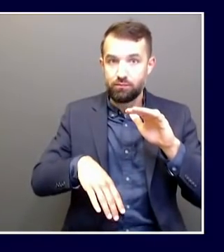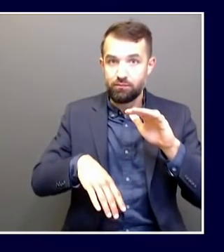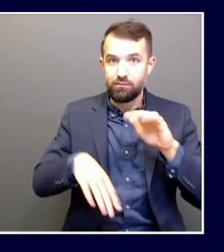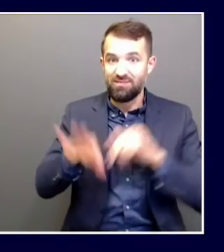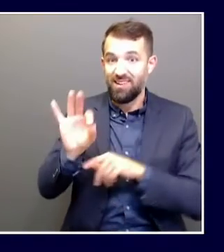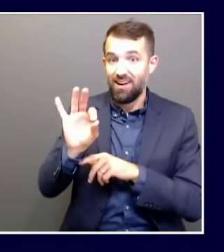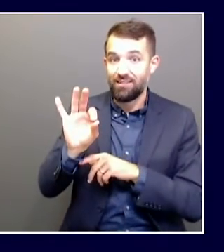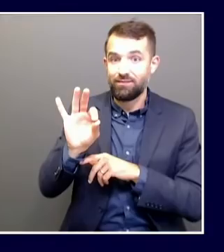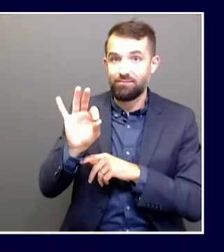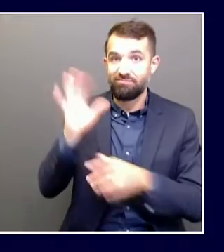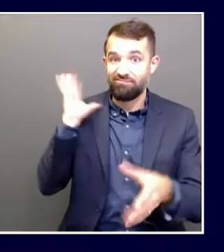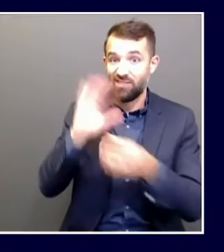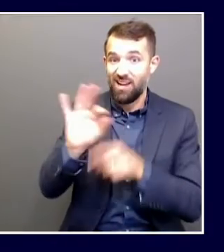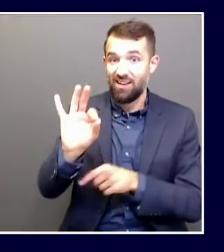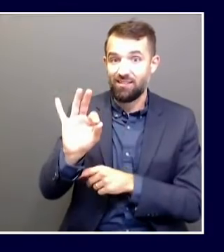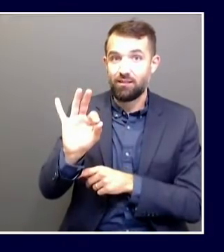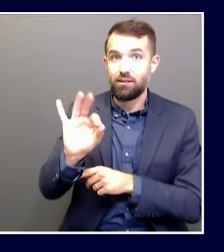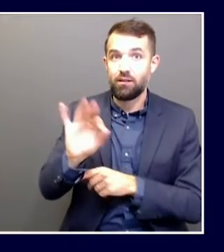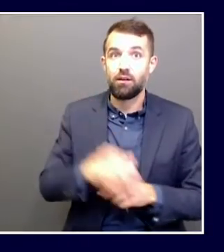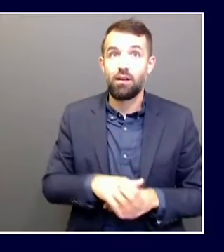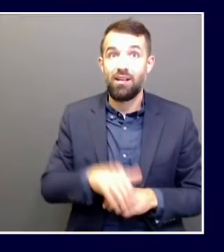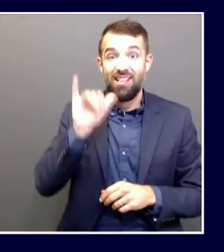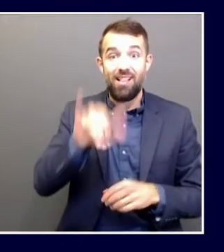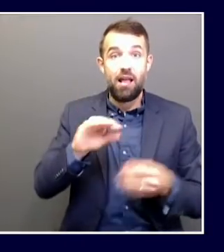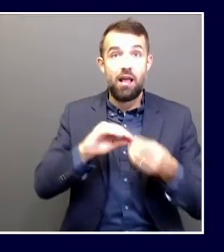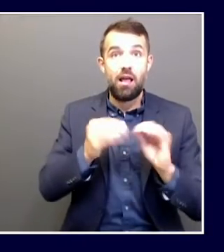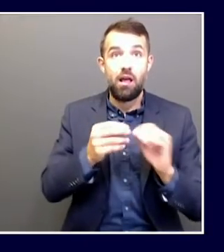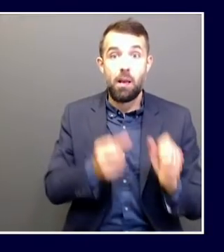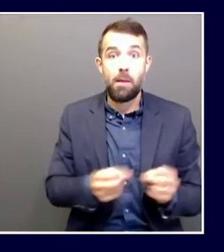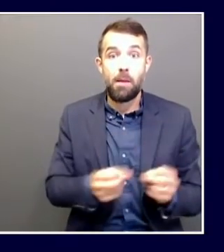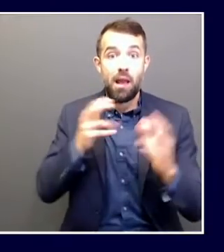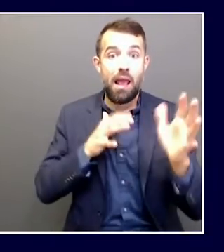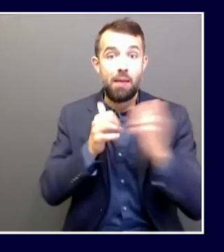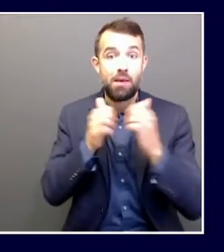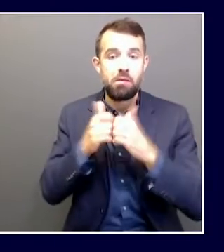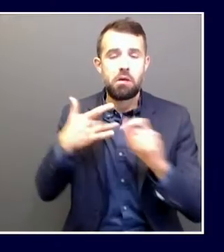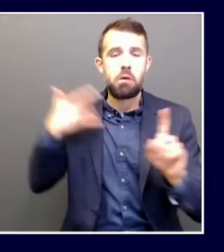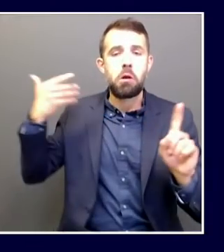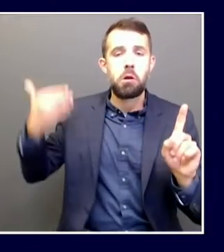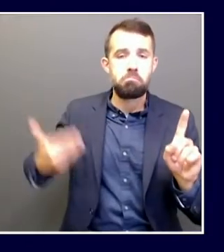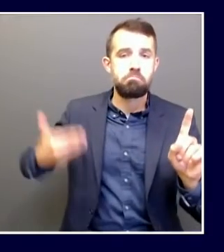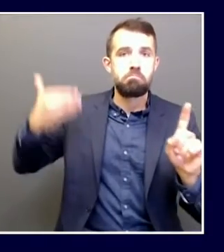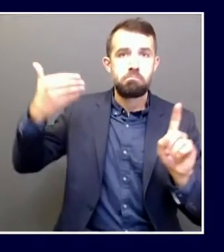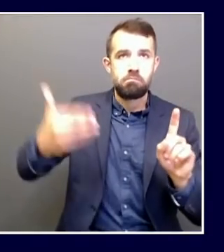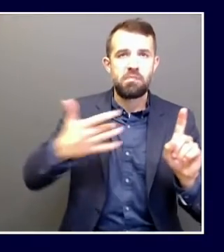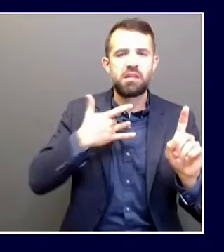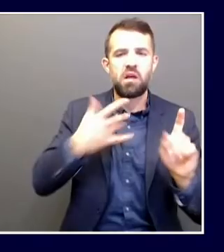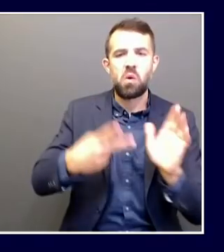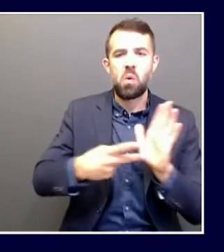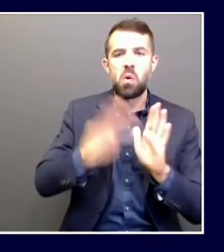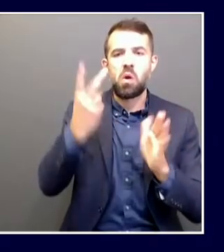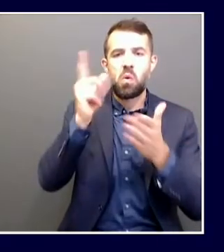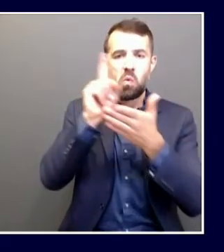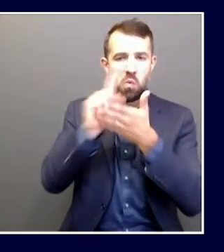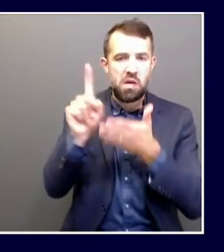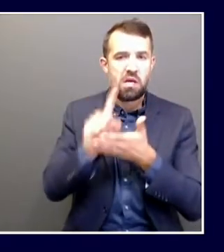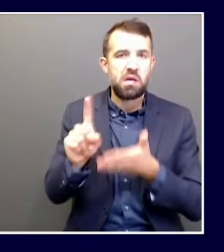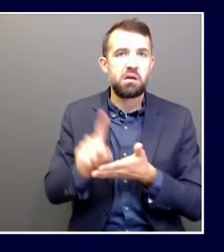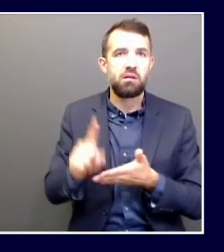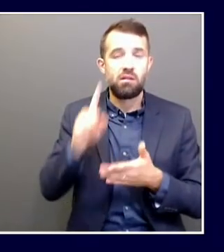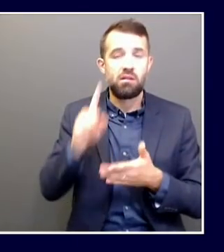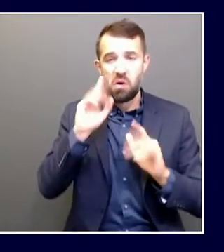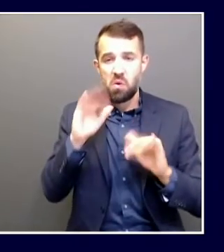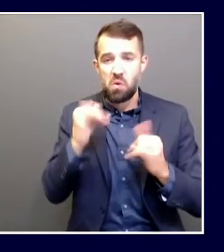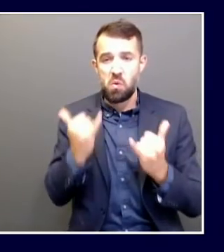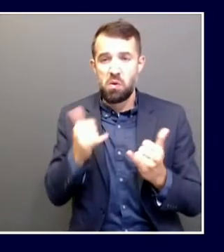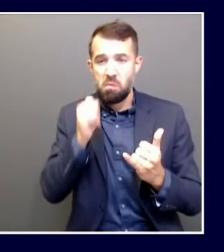Okay. We update those numbers periodically. We try to update them twice a week, hoping for an update today or tomorrow. So just to